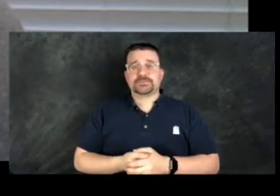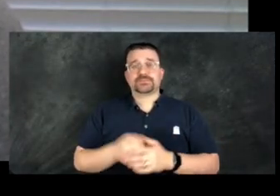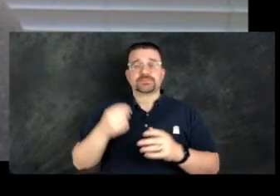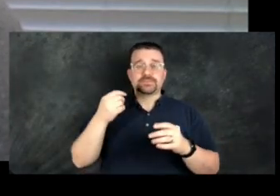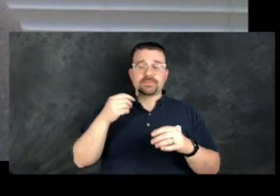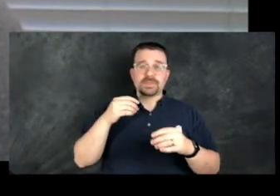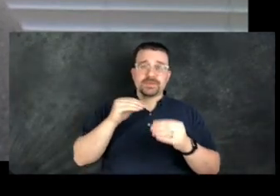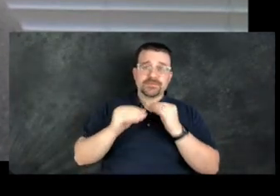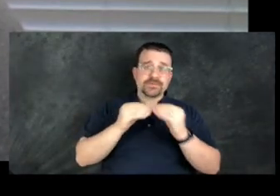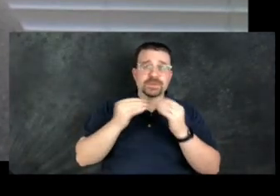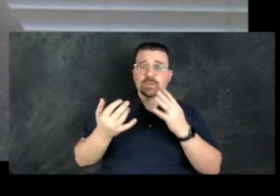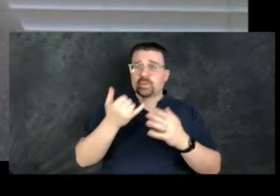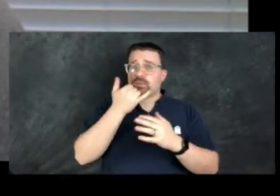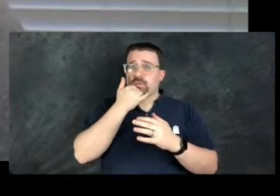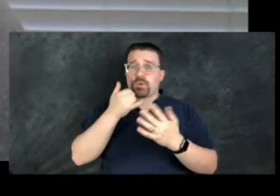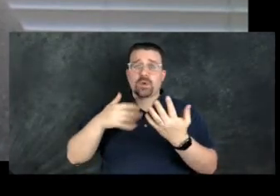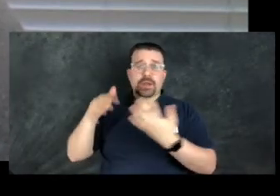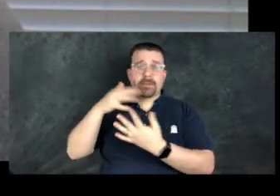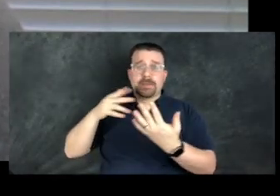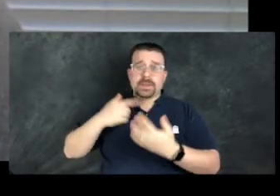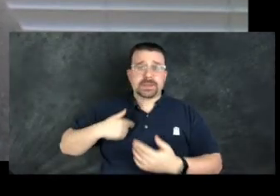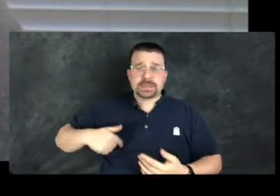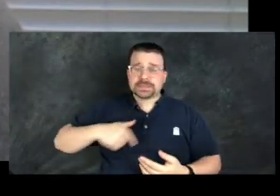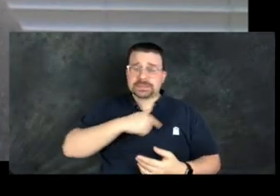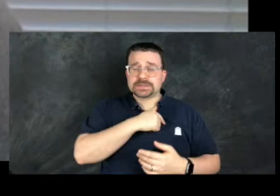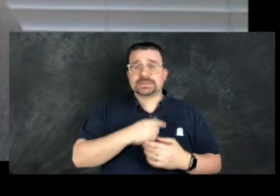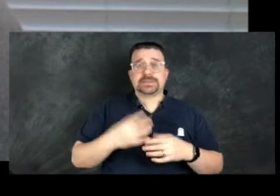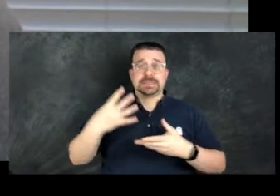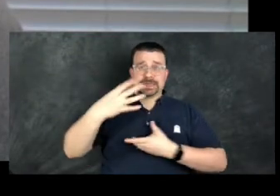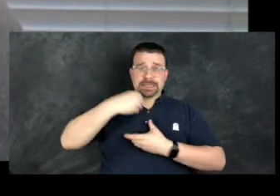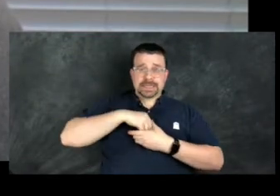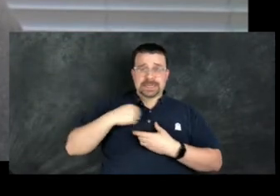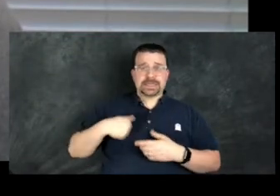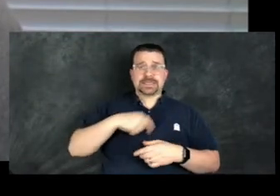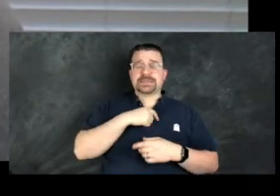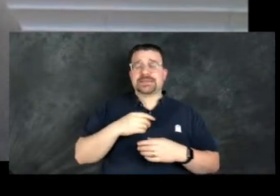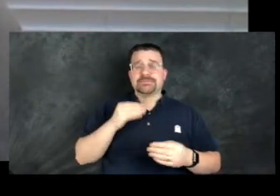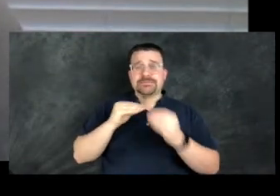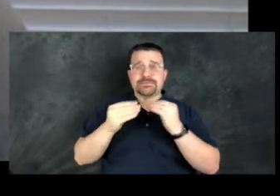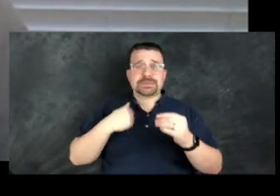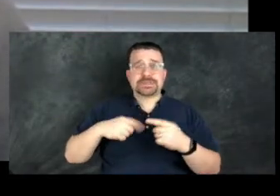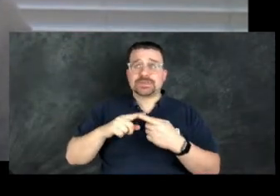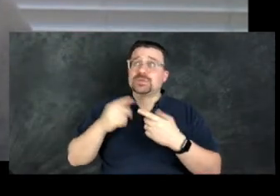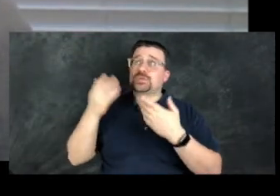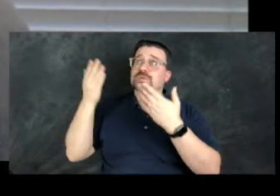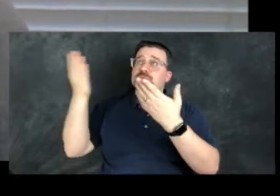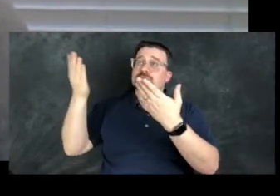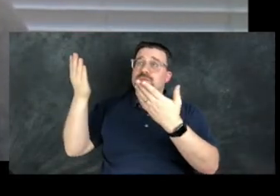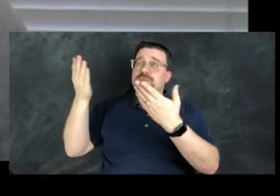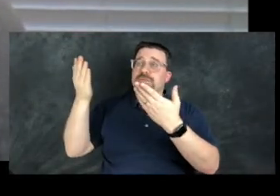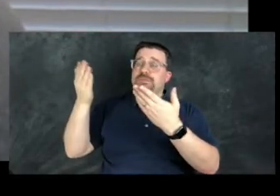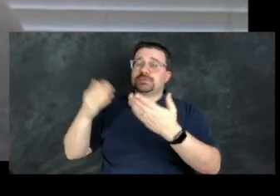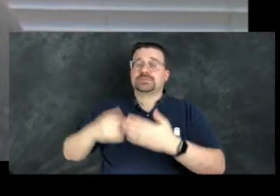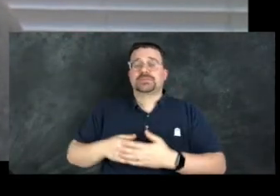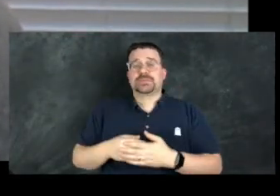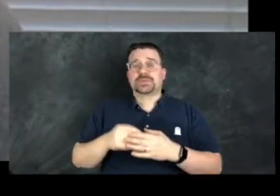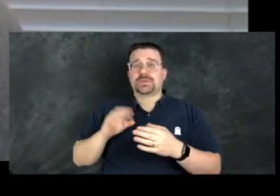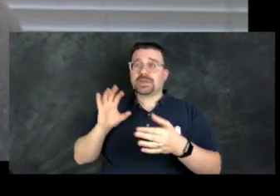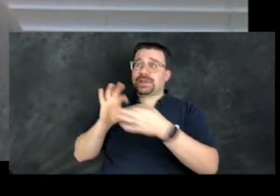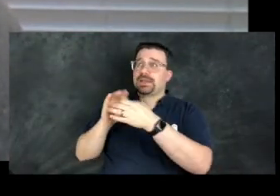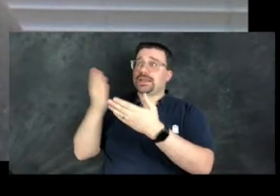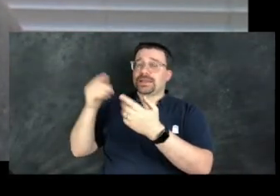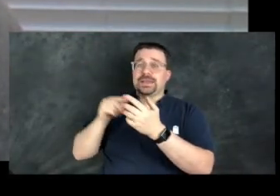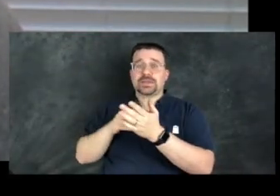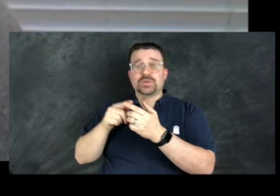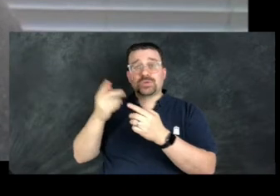Right what is wrong among us and in us, and restore us to you, to